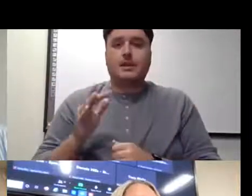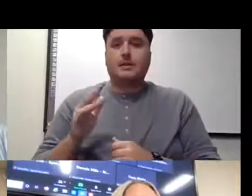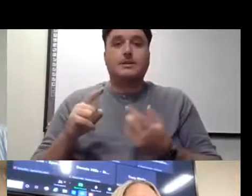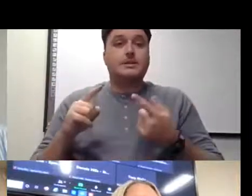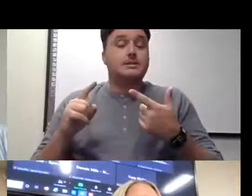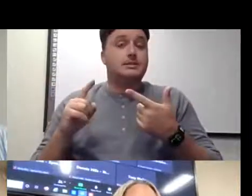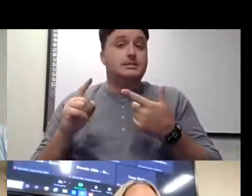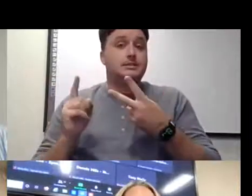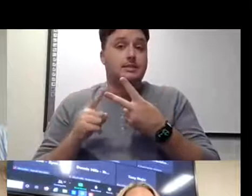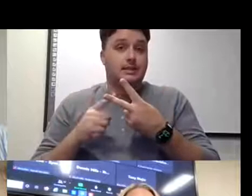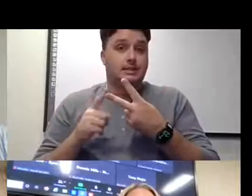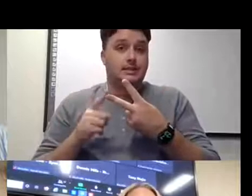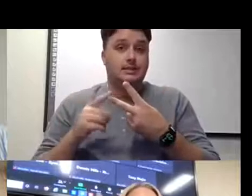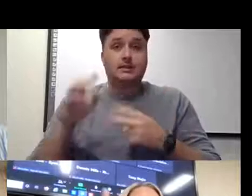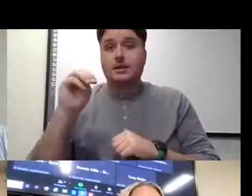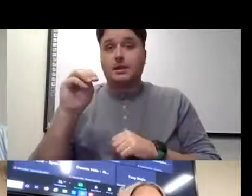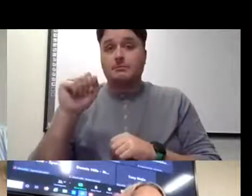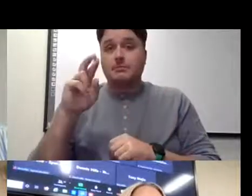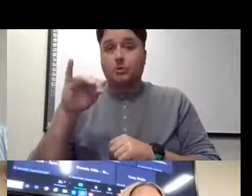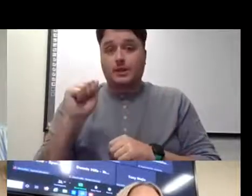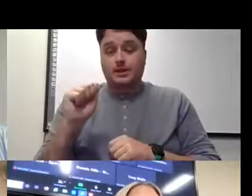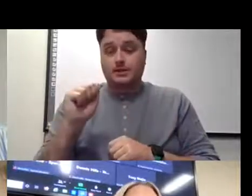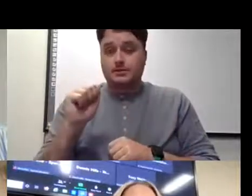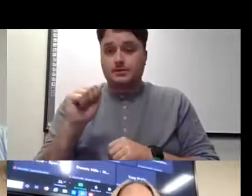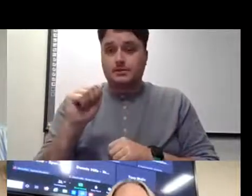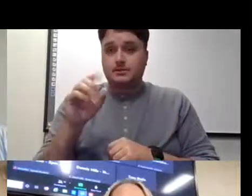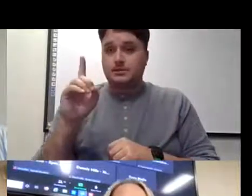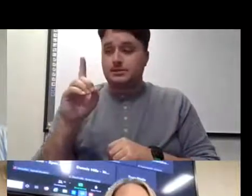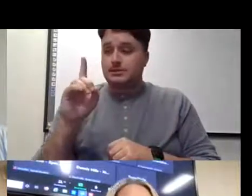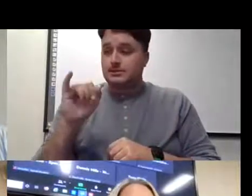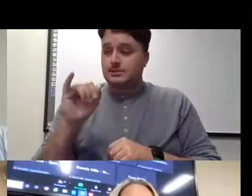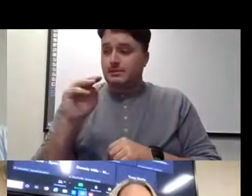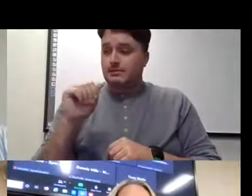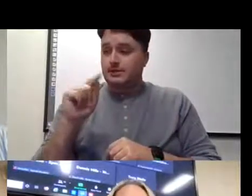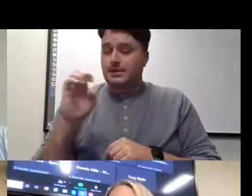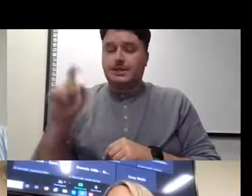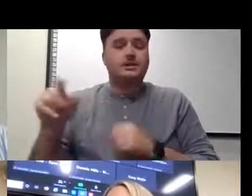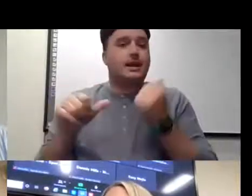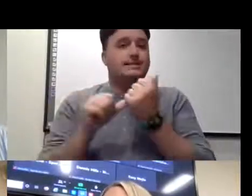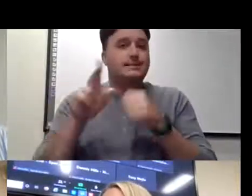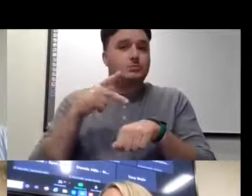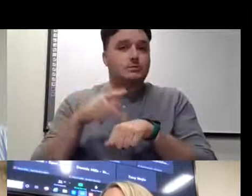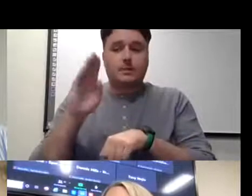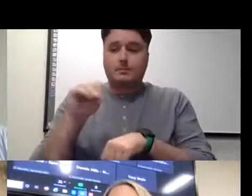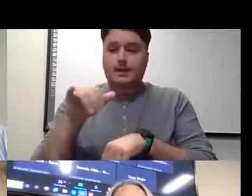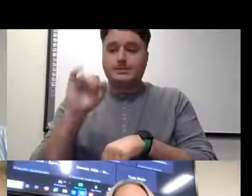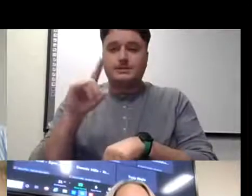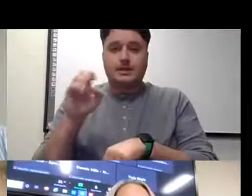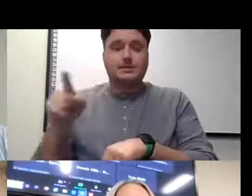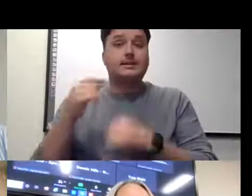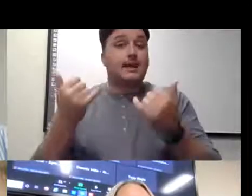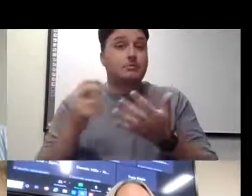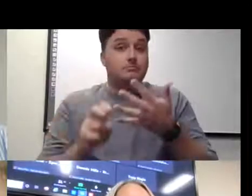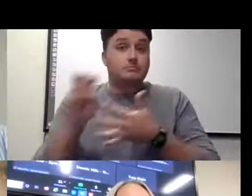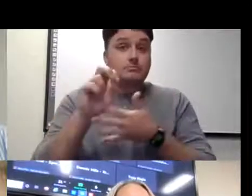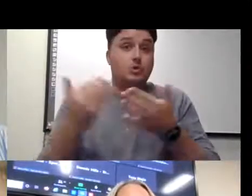Secondly, Maria DiMattei, who has been the assistant principal at Bayside, will now become the new principal